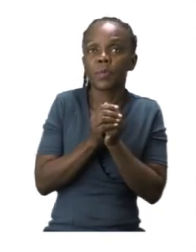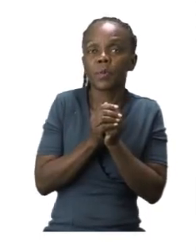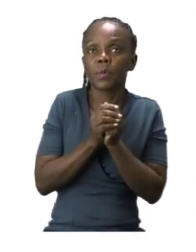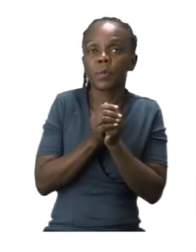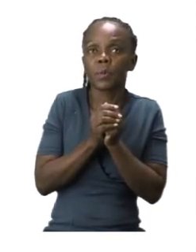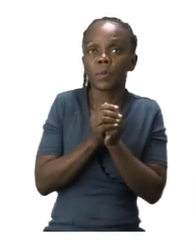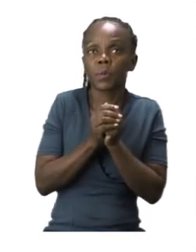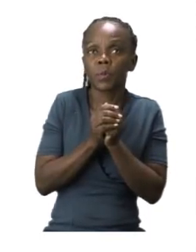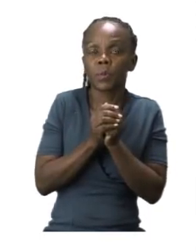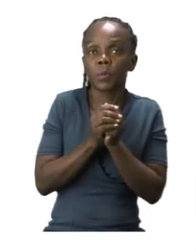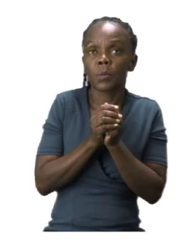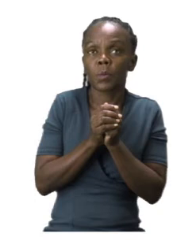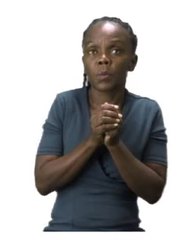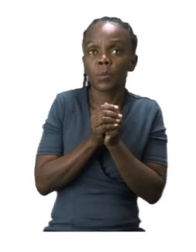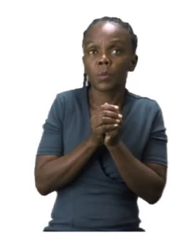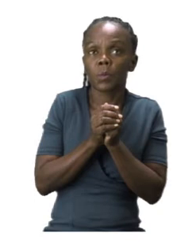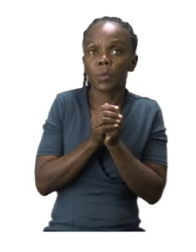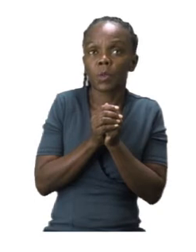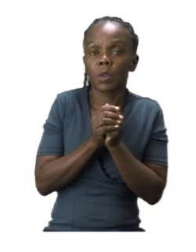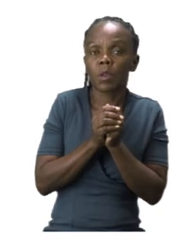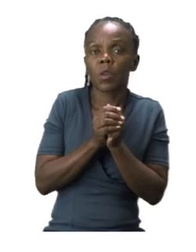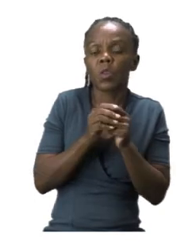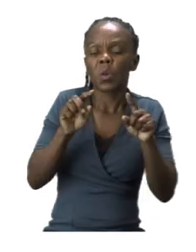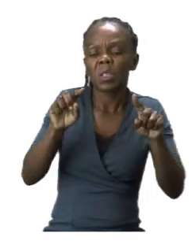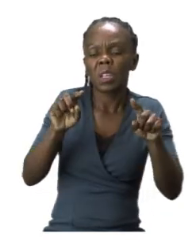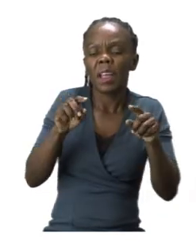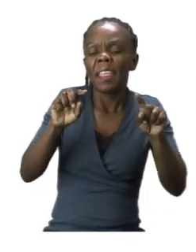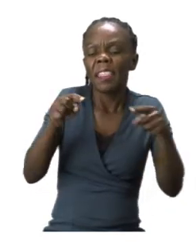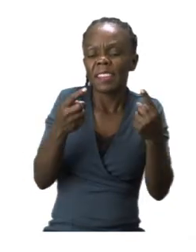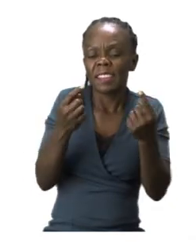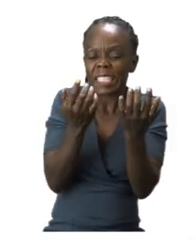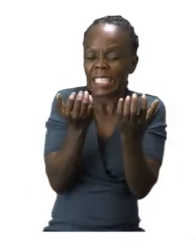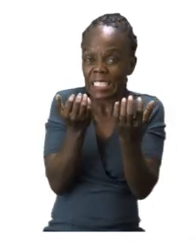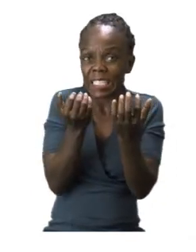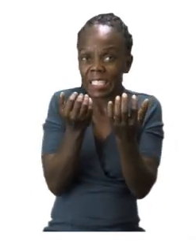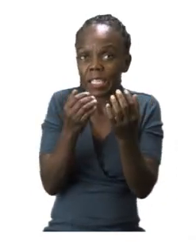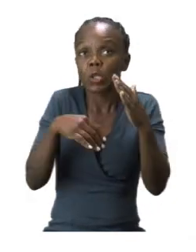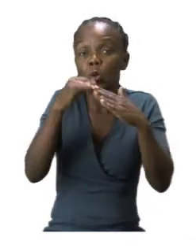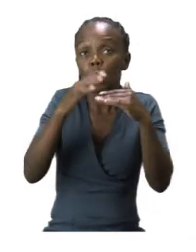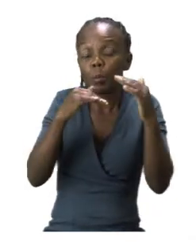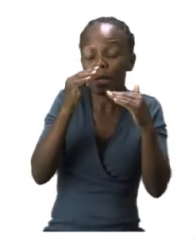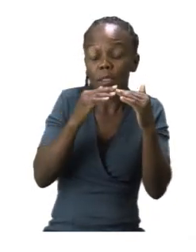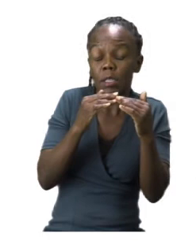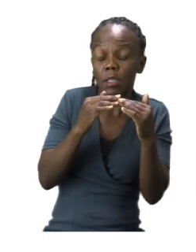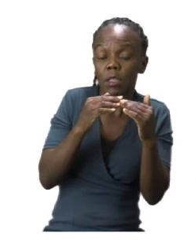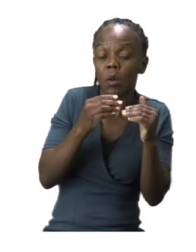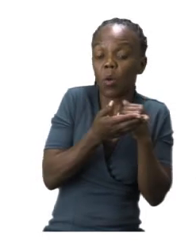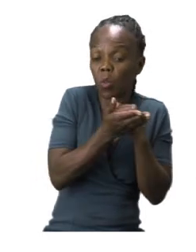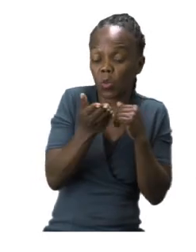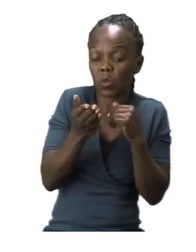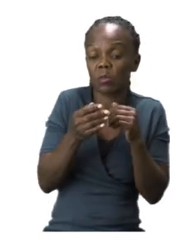take a look at the materials we need for each one. A house has bricks and